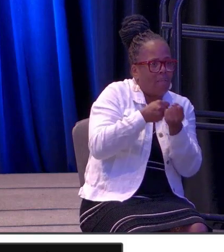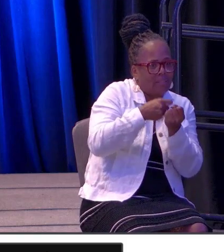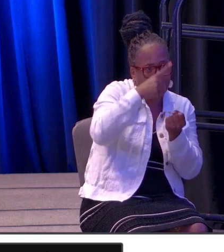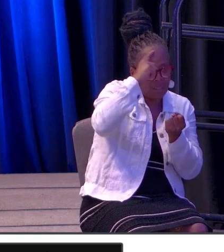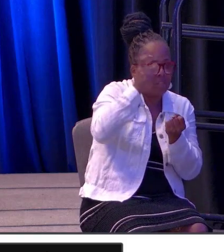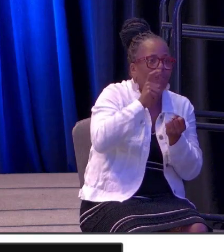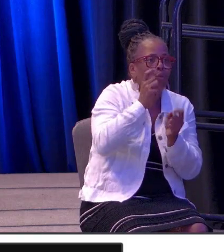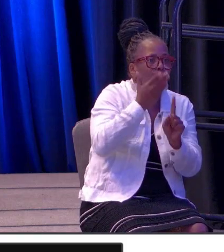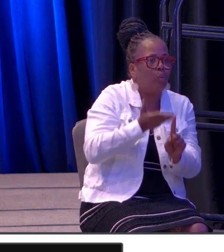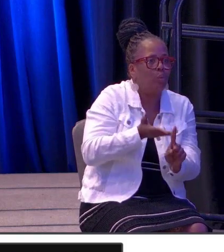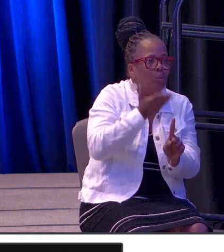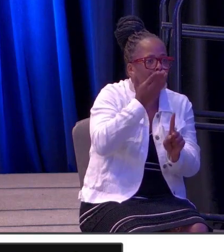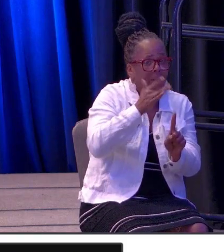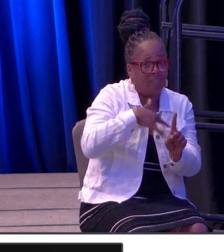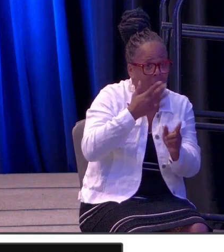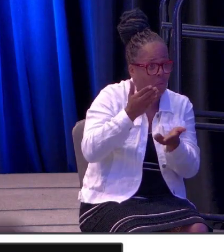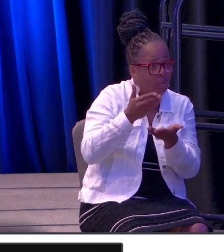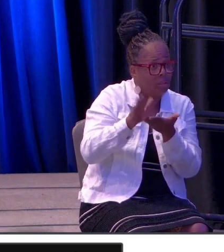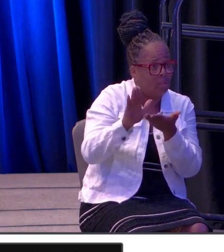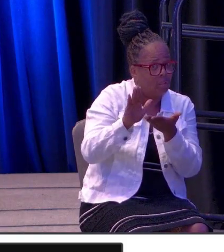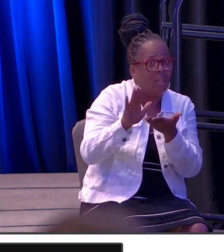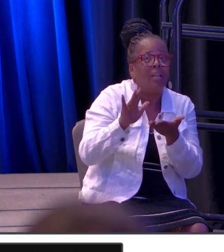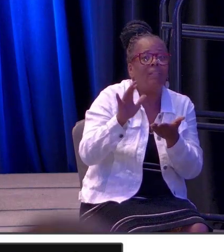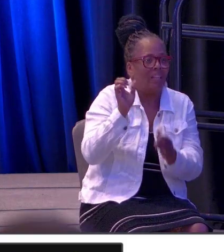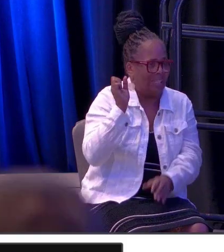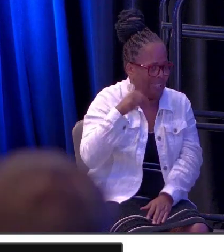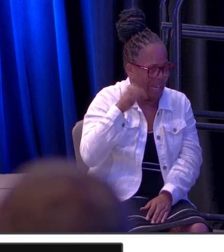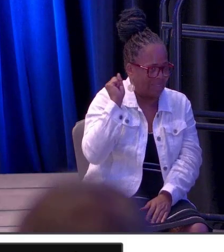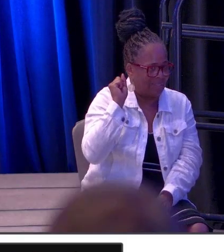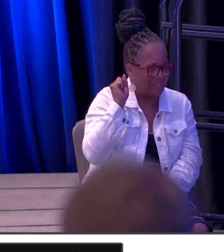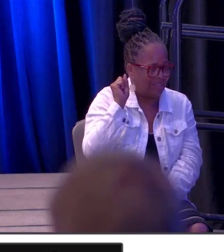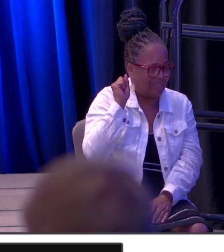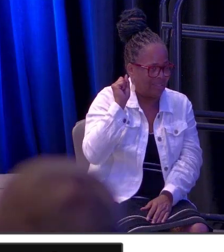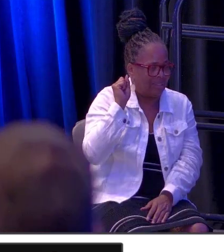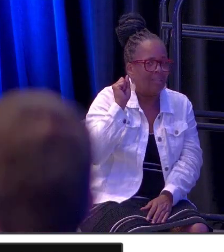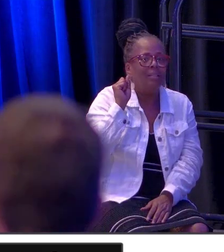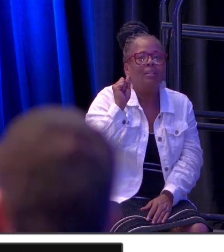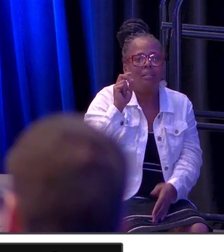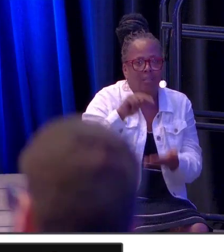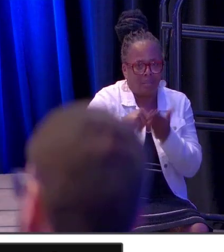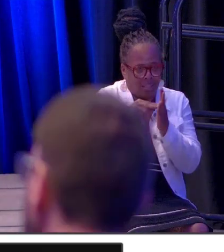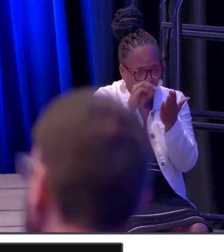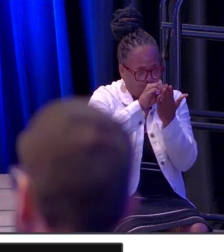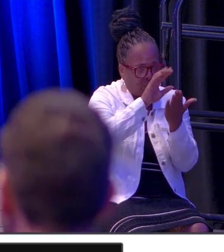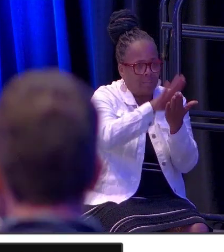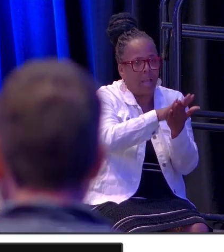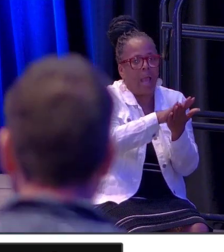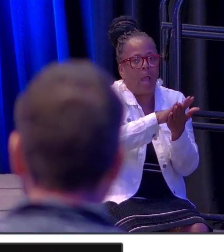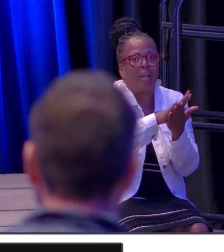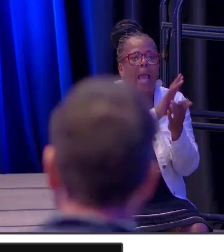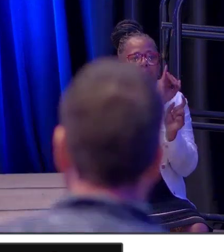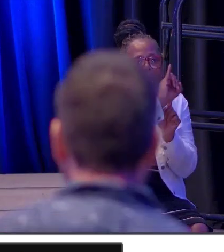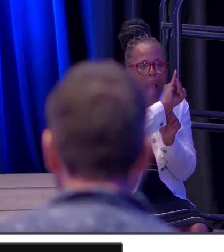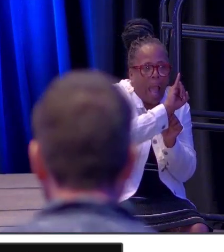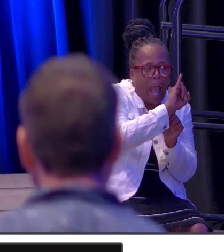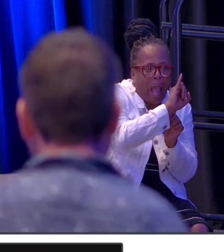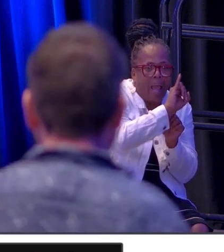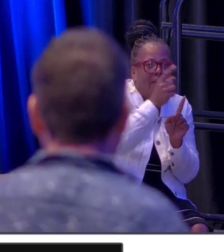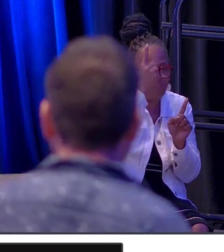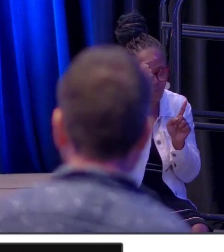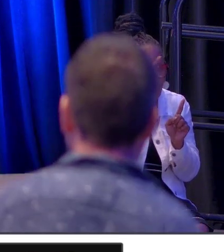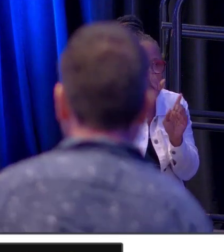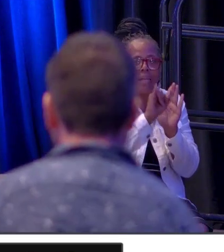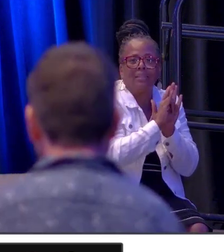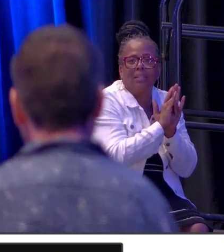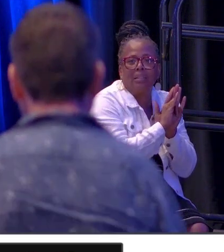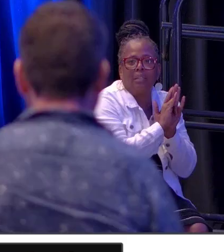are? And if you feel that way about one of your identities, you can mark it with the little I, or just think about what